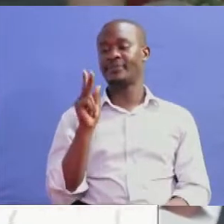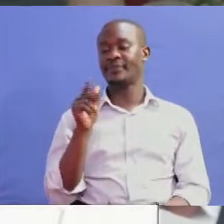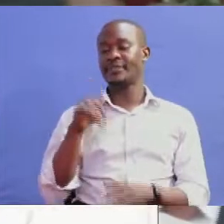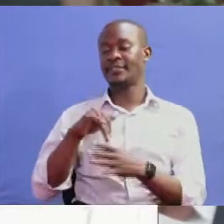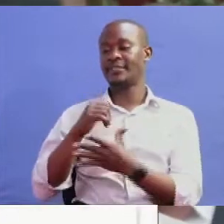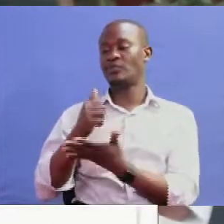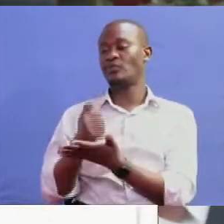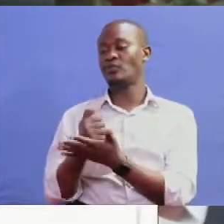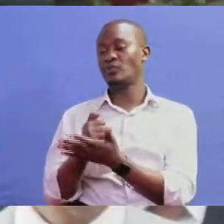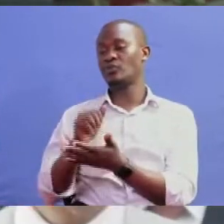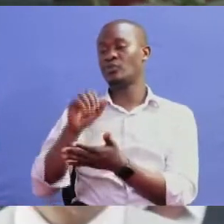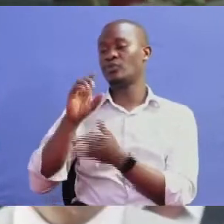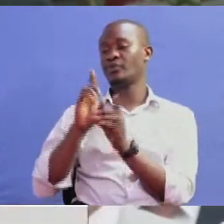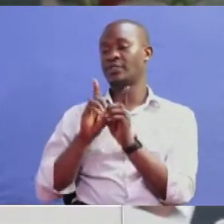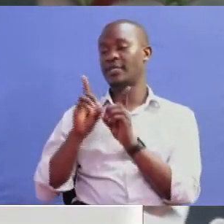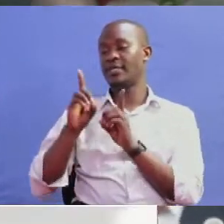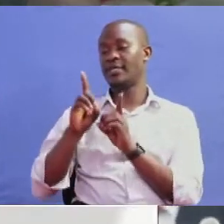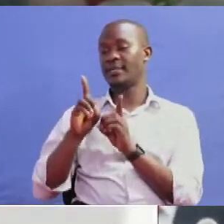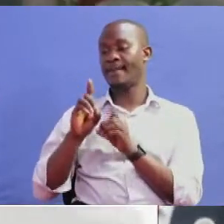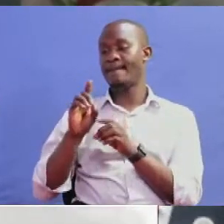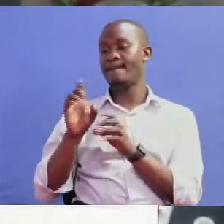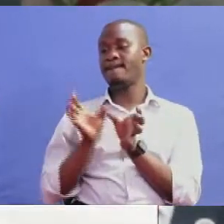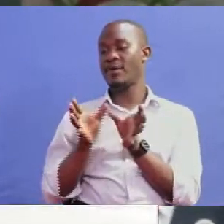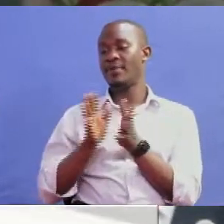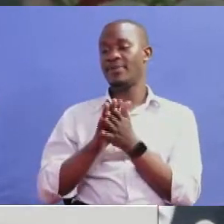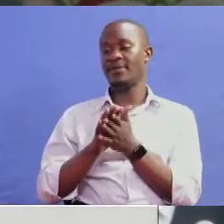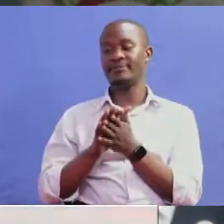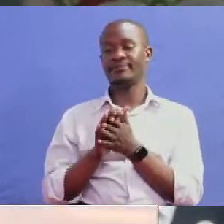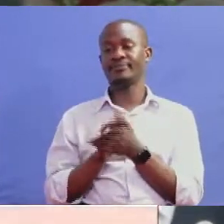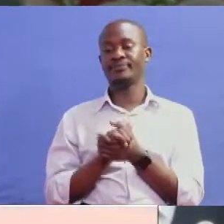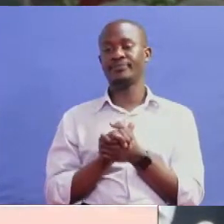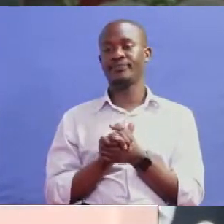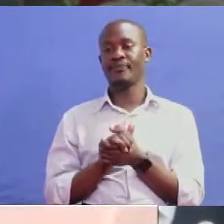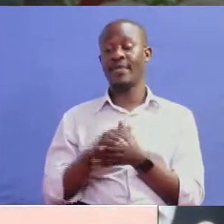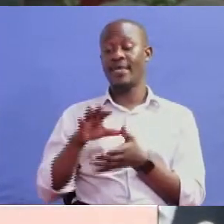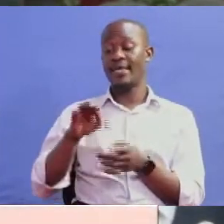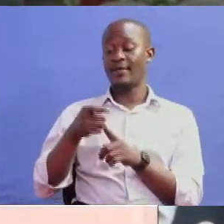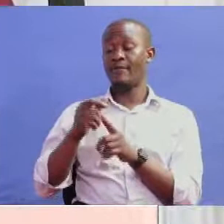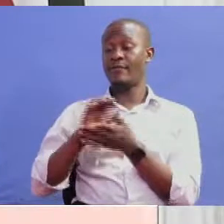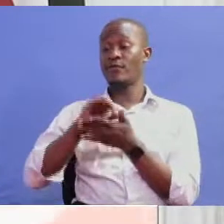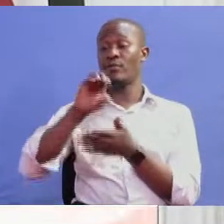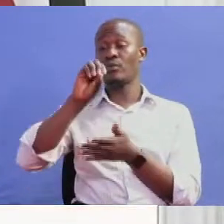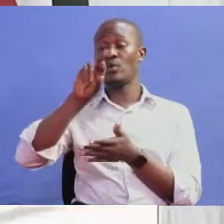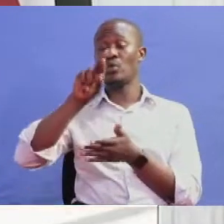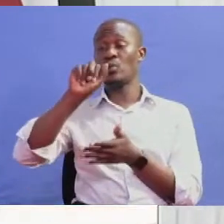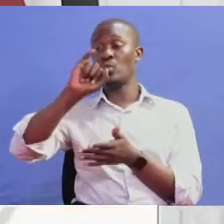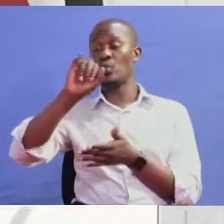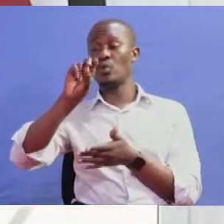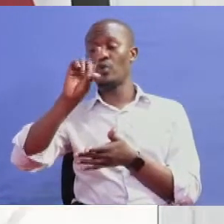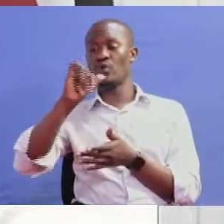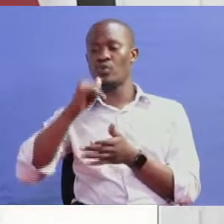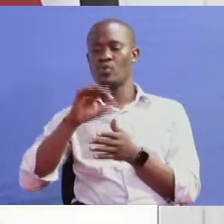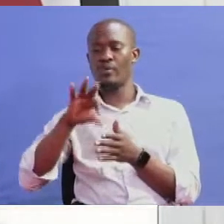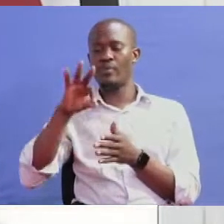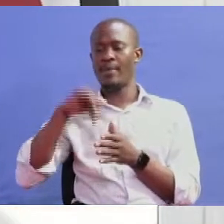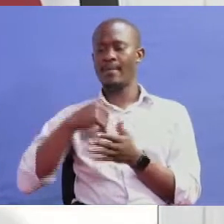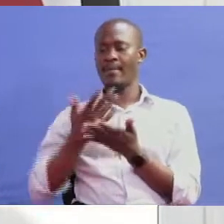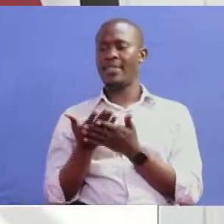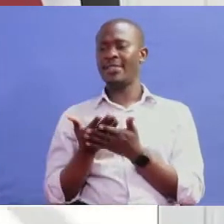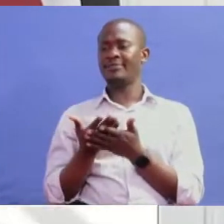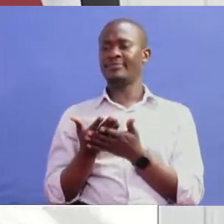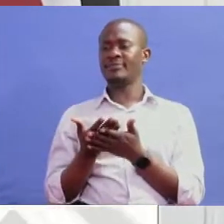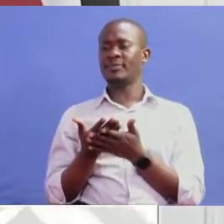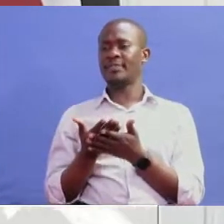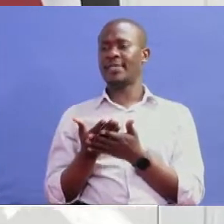office of the Director of Public Prosecutions. Mulele takes over from Nordin Haji, who was appointed as the National Intelligence Service Director